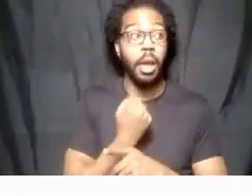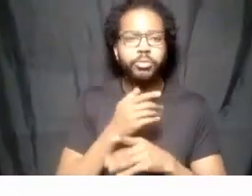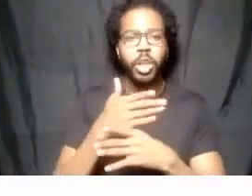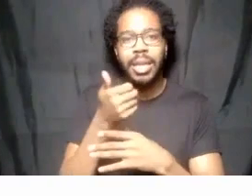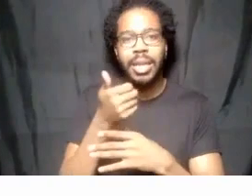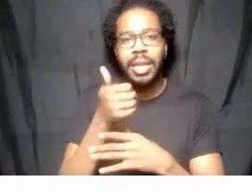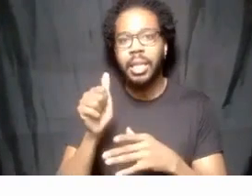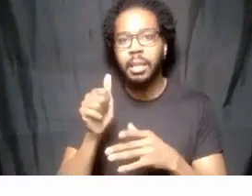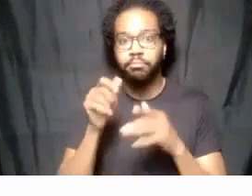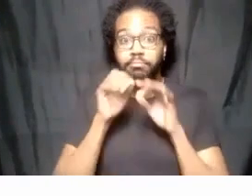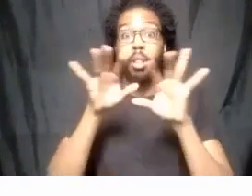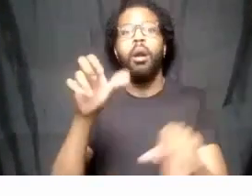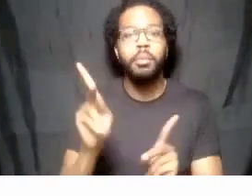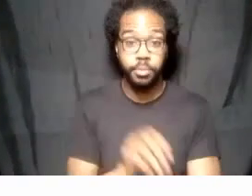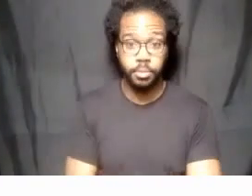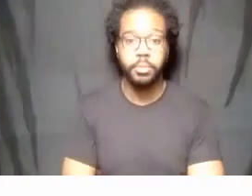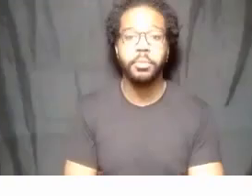someone else.